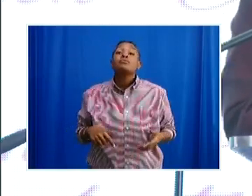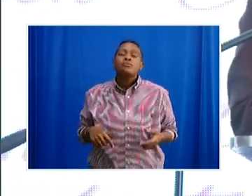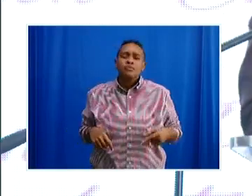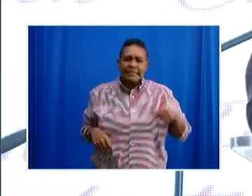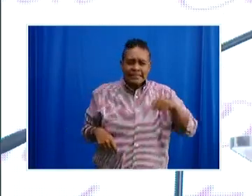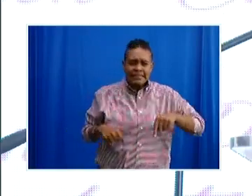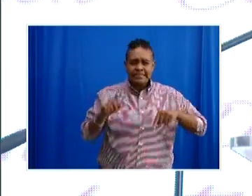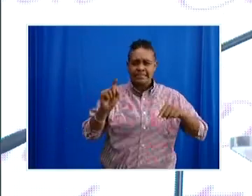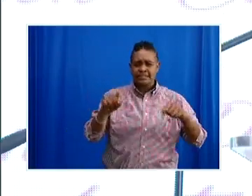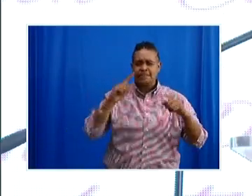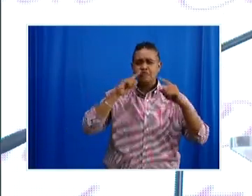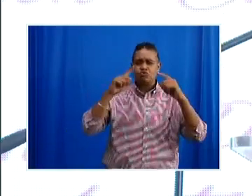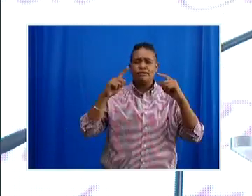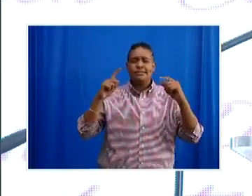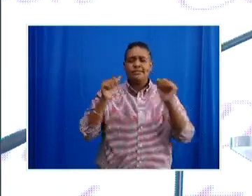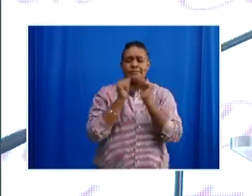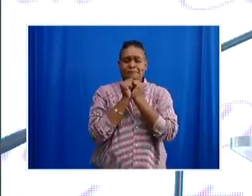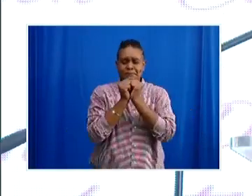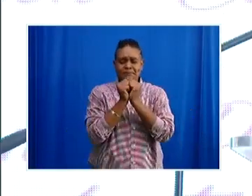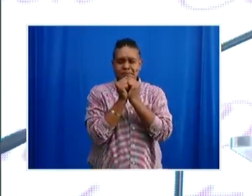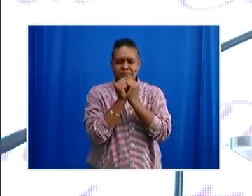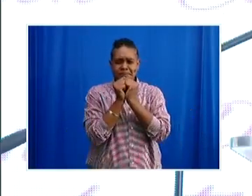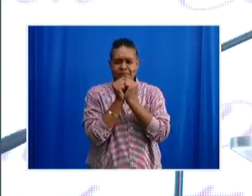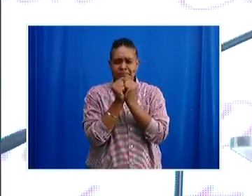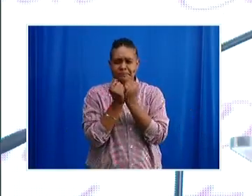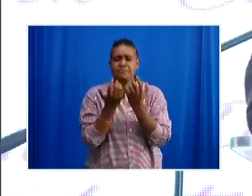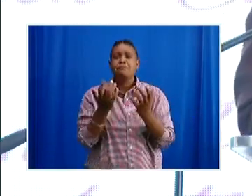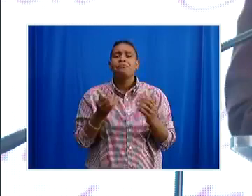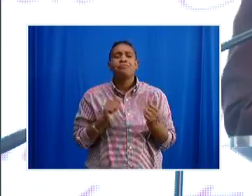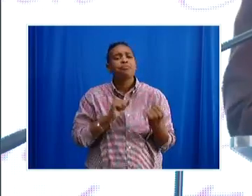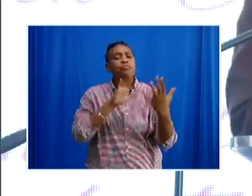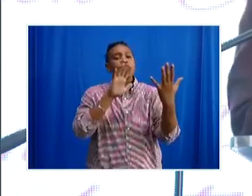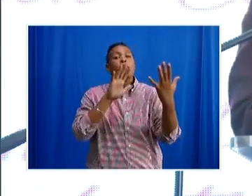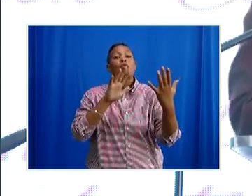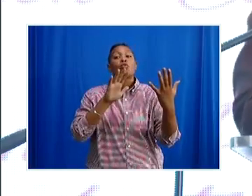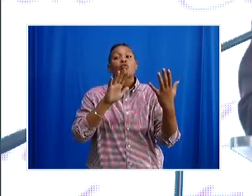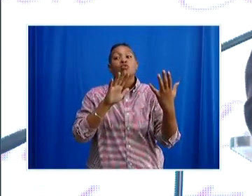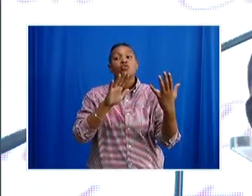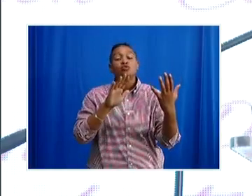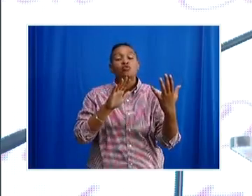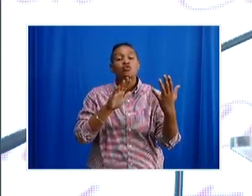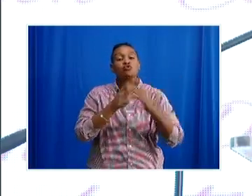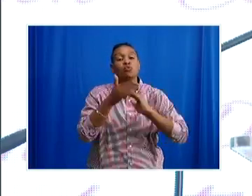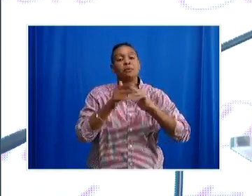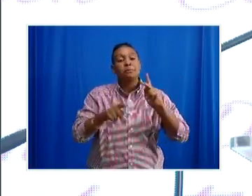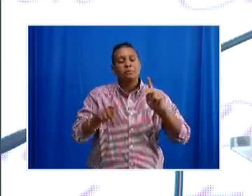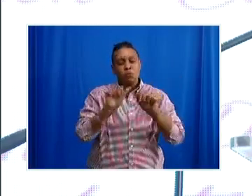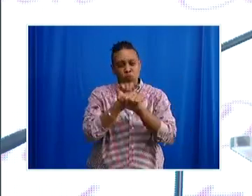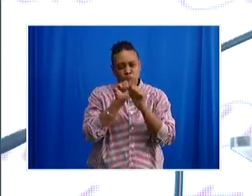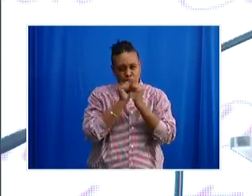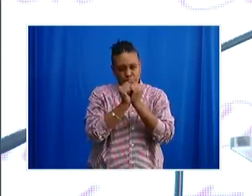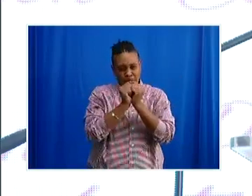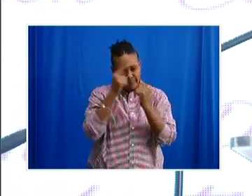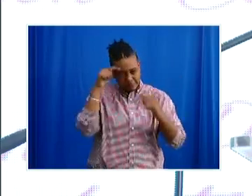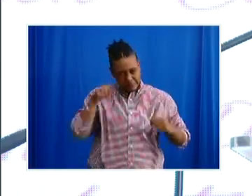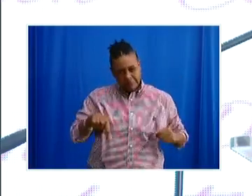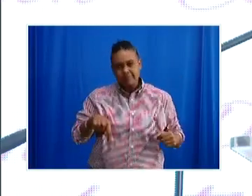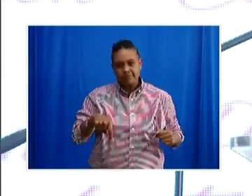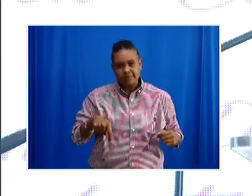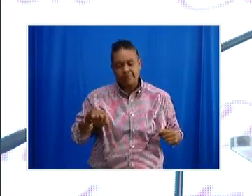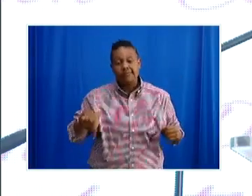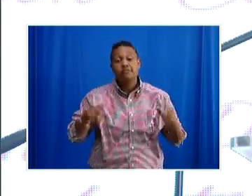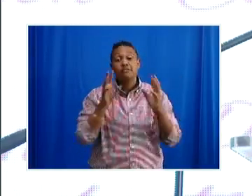a united approach by the people of Jamaica. This is a conference